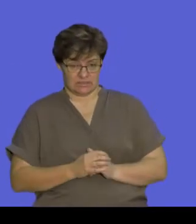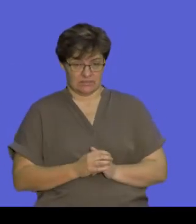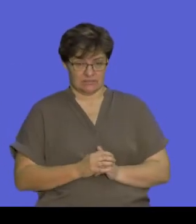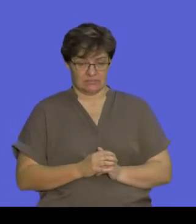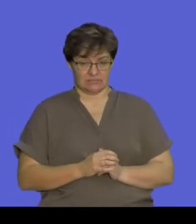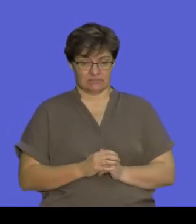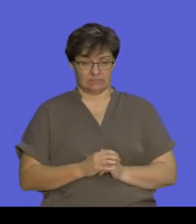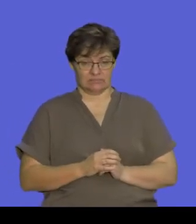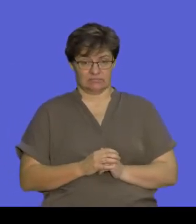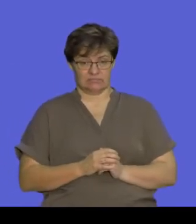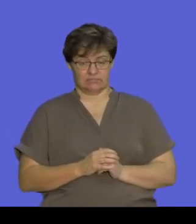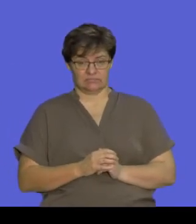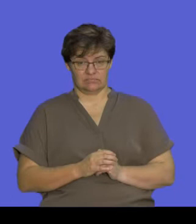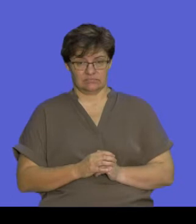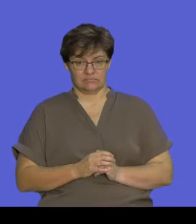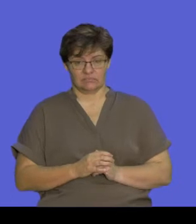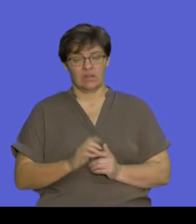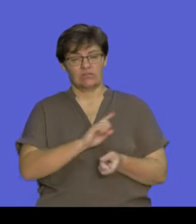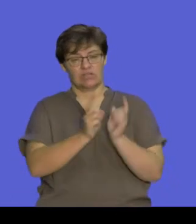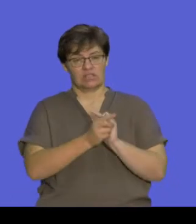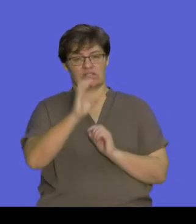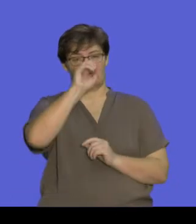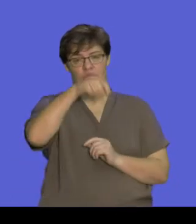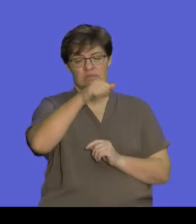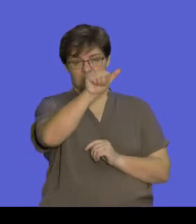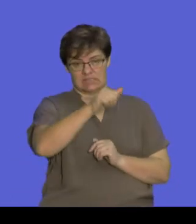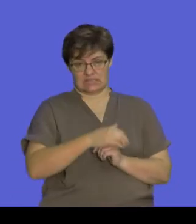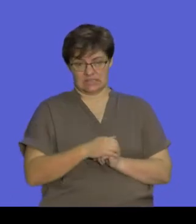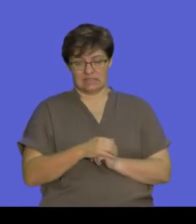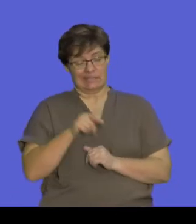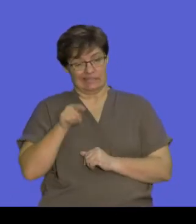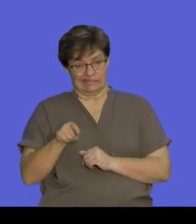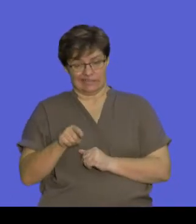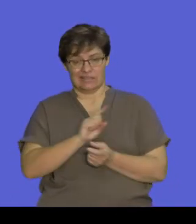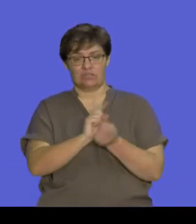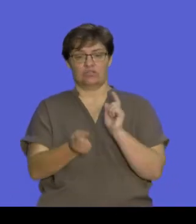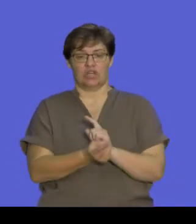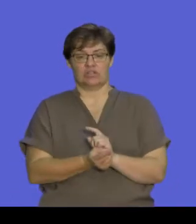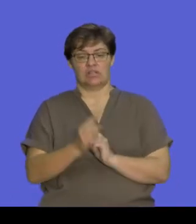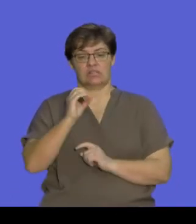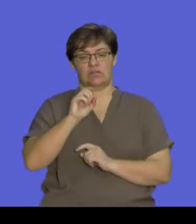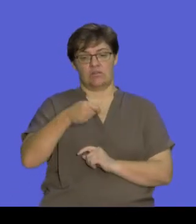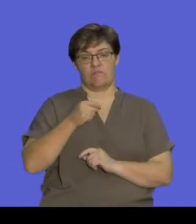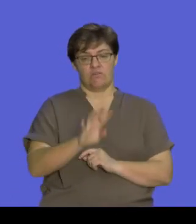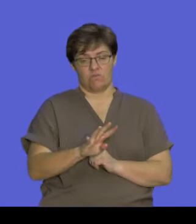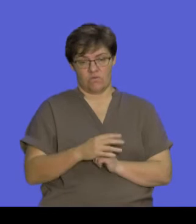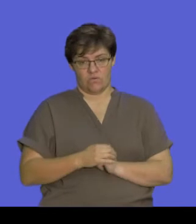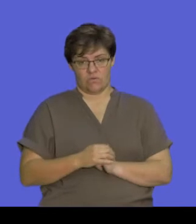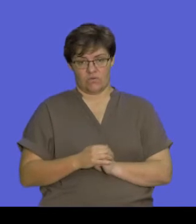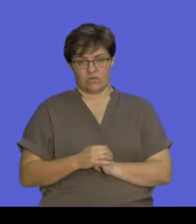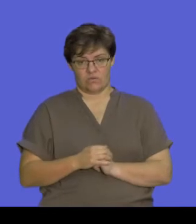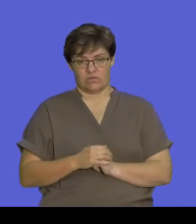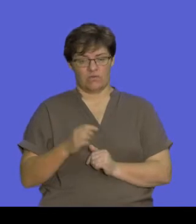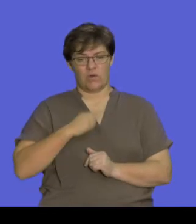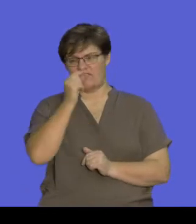could change that to 0.6, and this one I can change to 0.4 if I don't want to have the